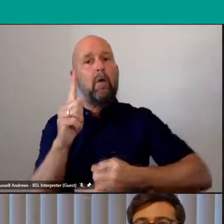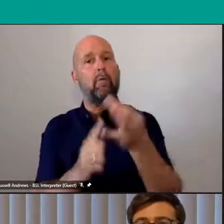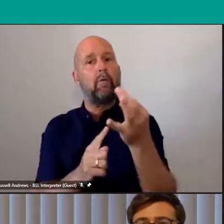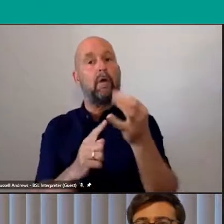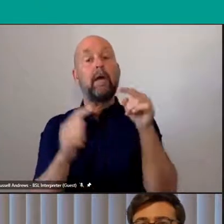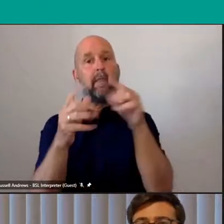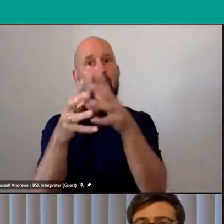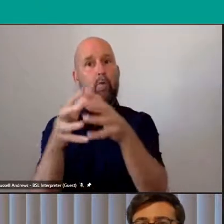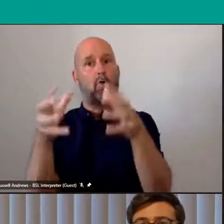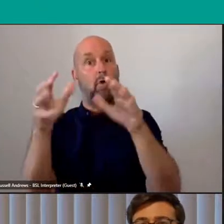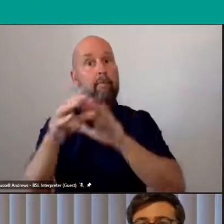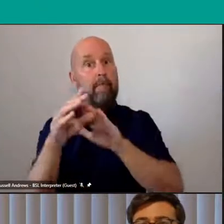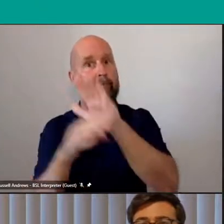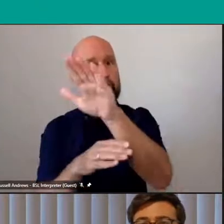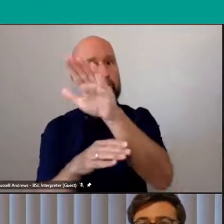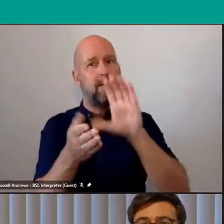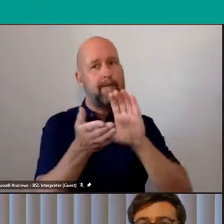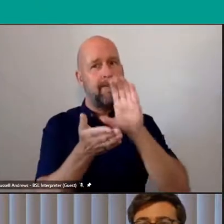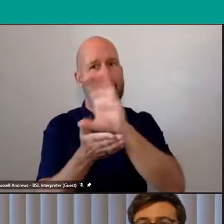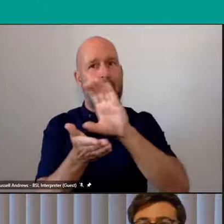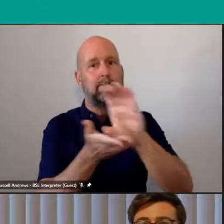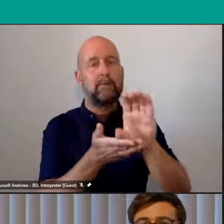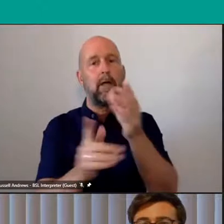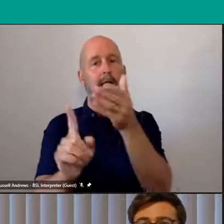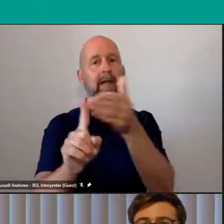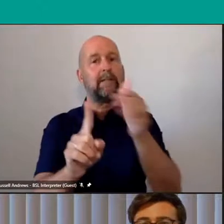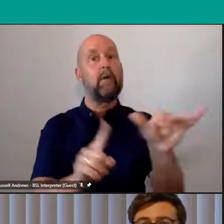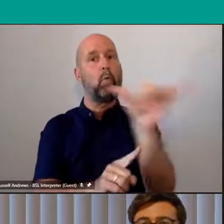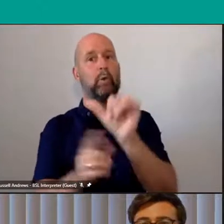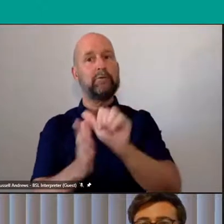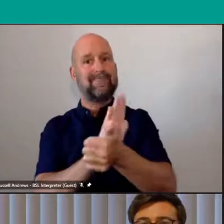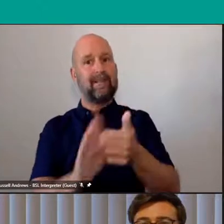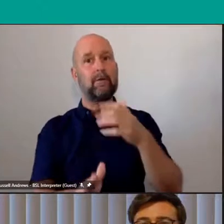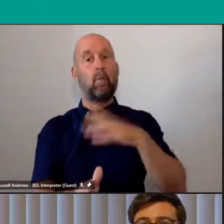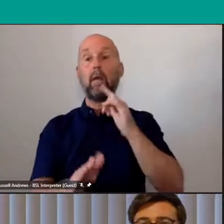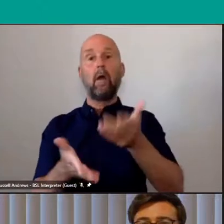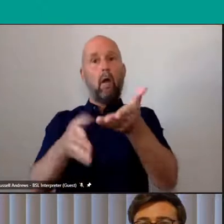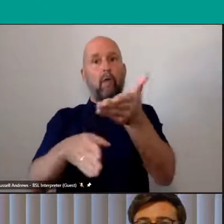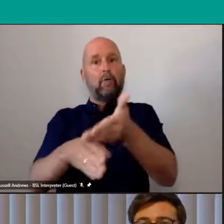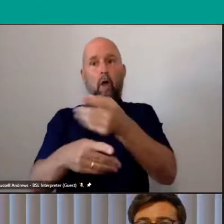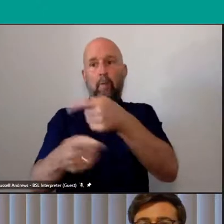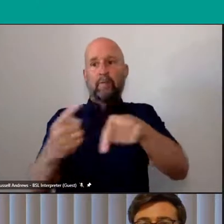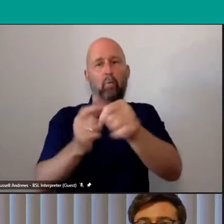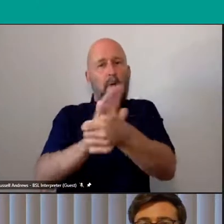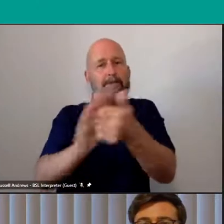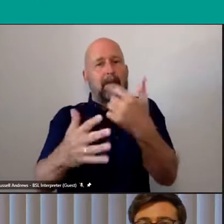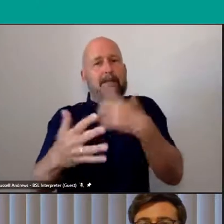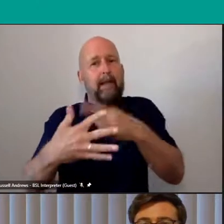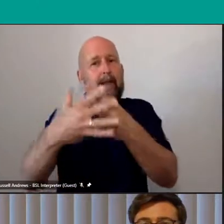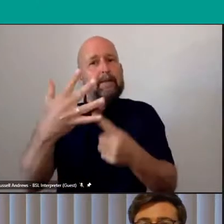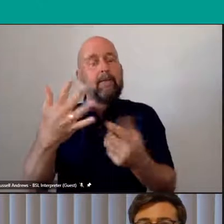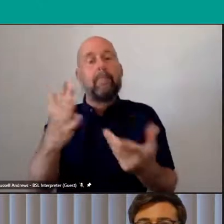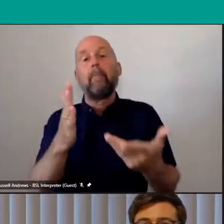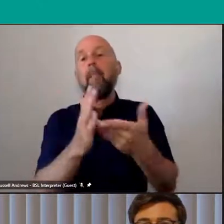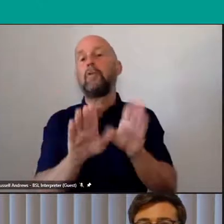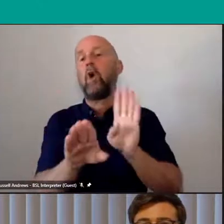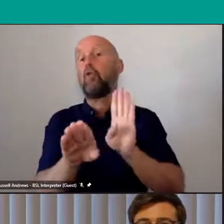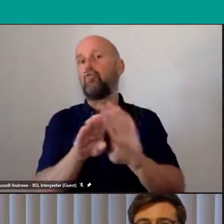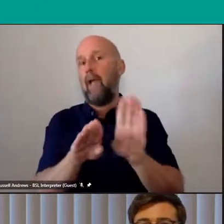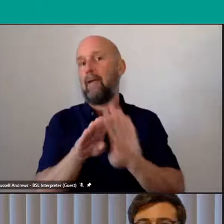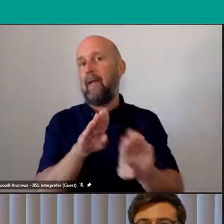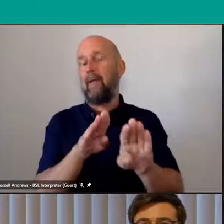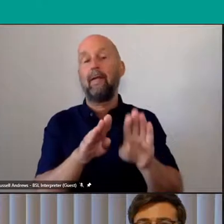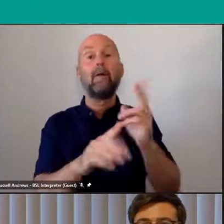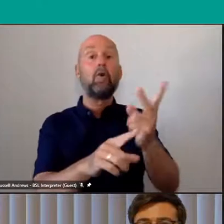future, to identify what skills we need when we create those jobs, and to create a training offer to reskill